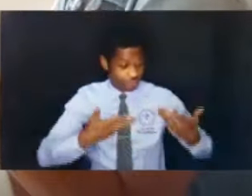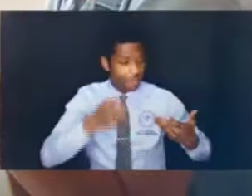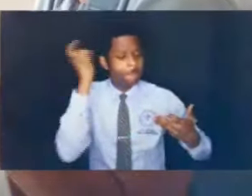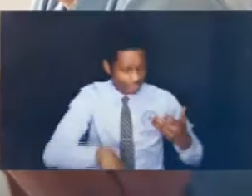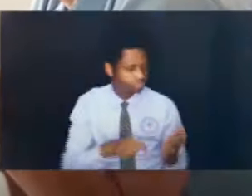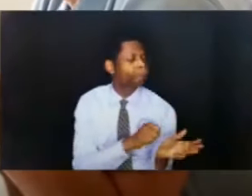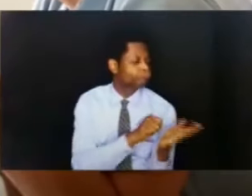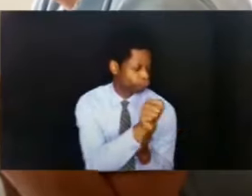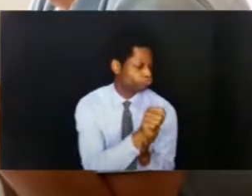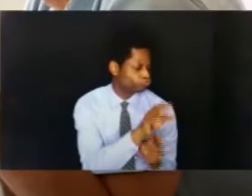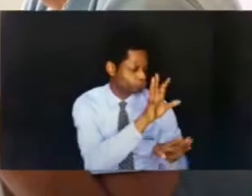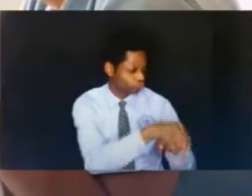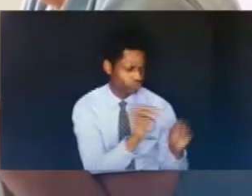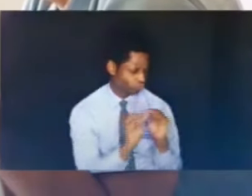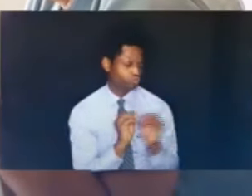you see,